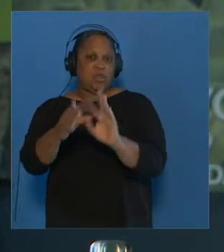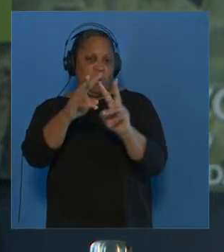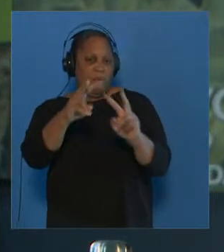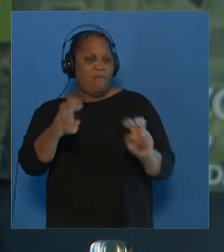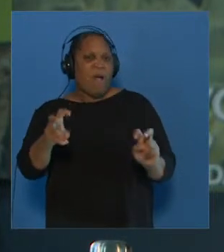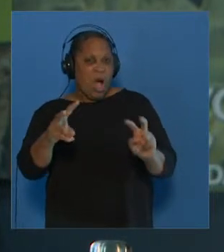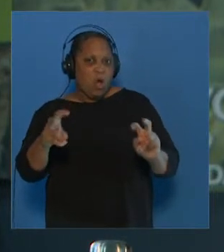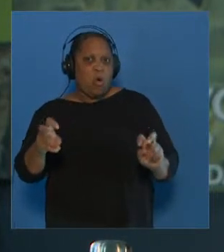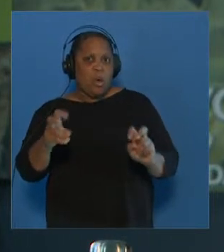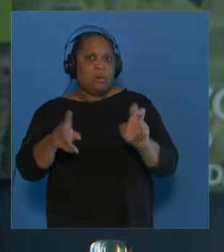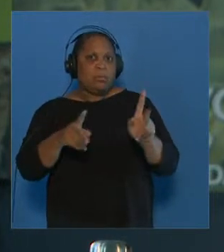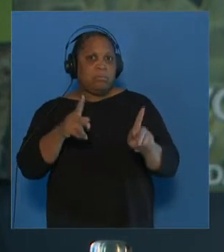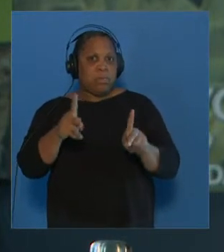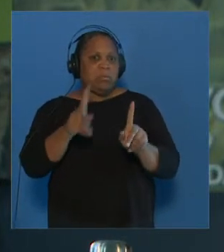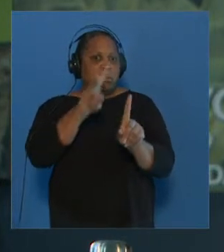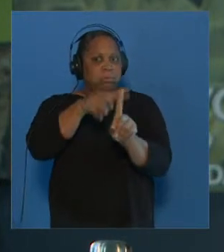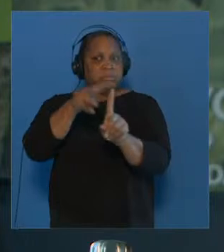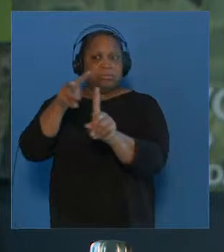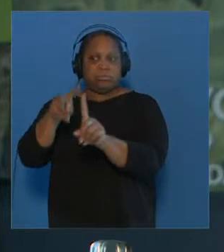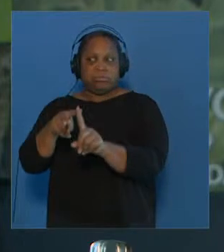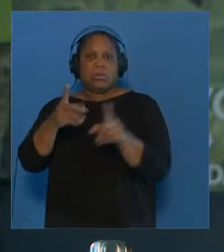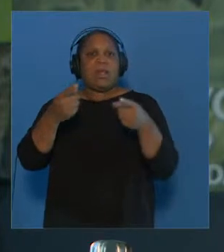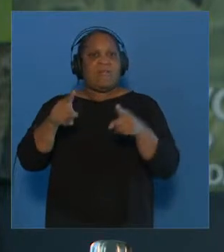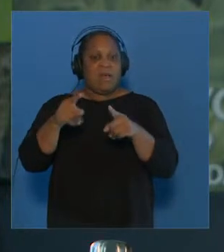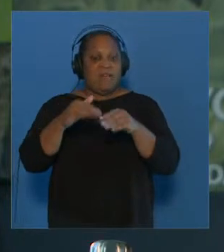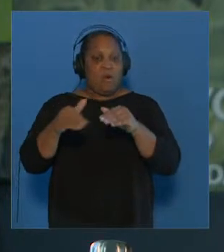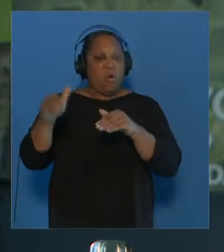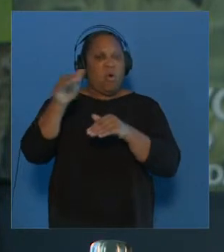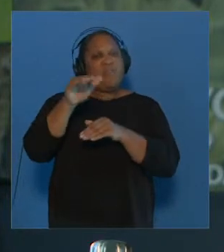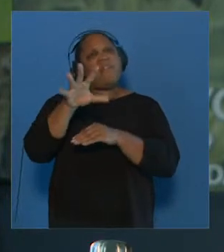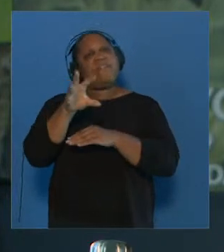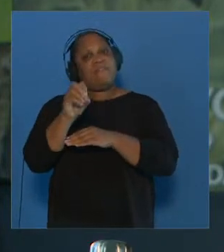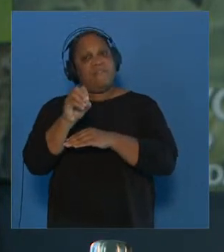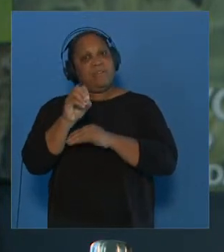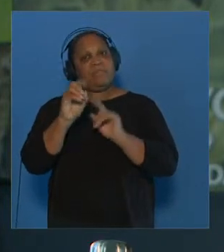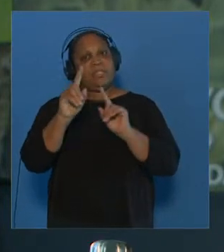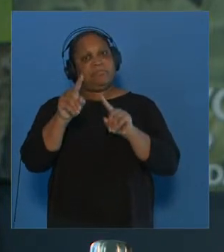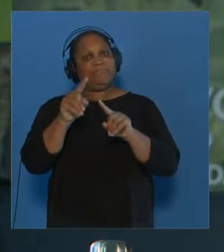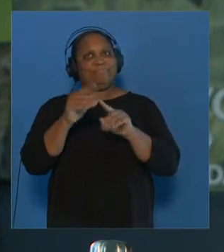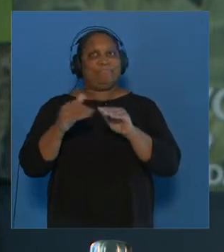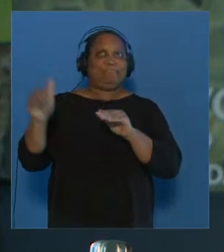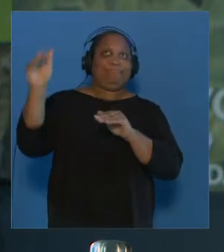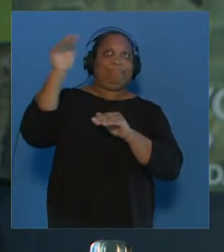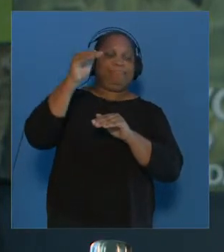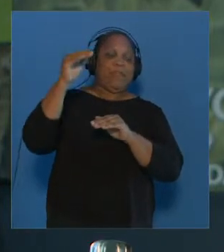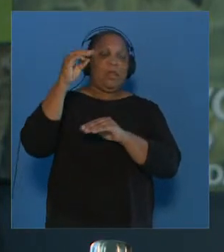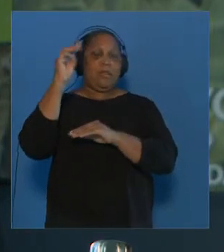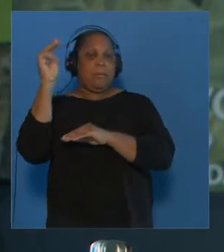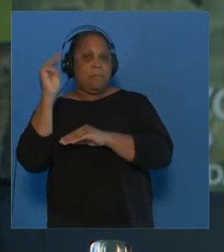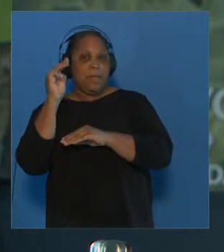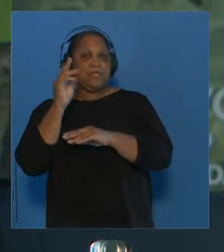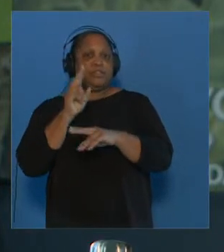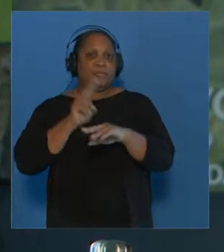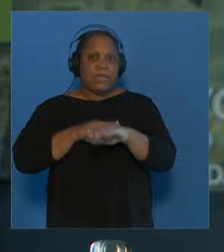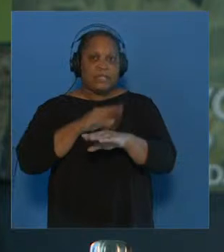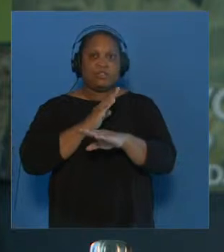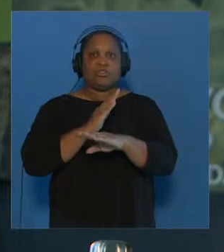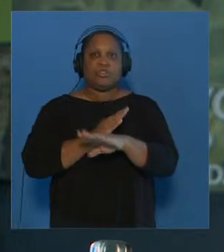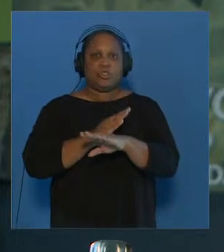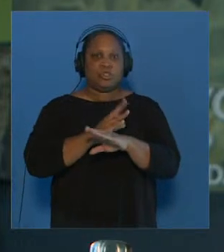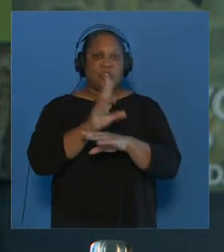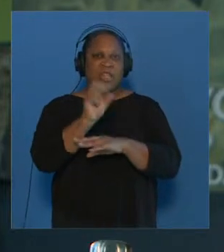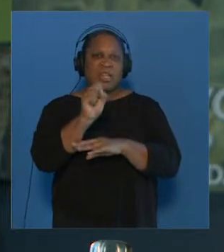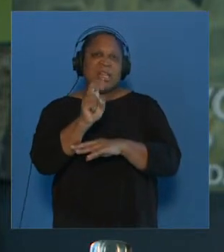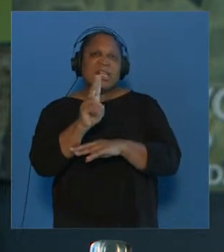whether or not persons that make applications for an event over 50 goes to the Minister of National Security, and then the subcommittee obviously